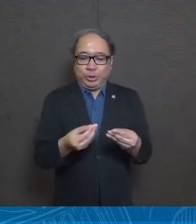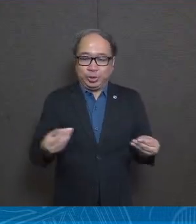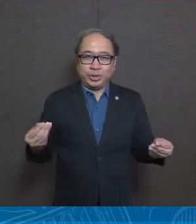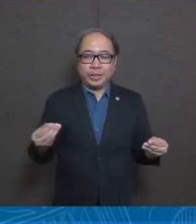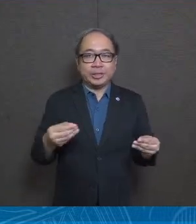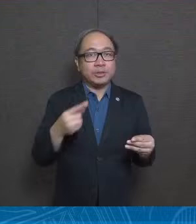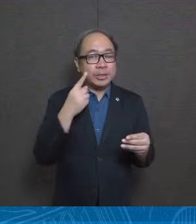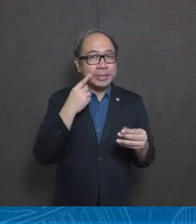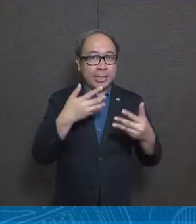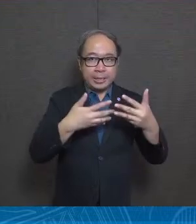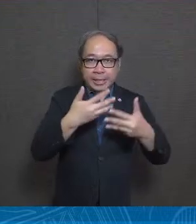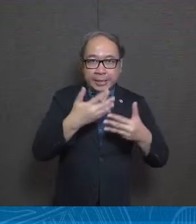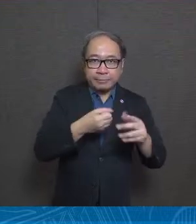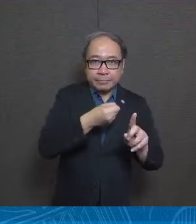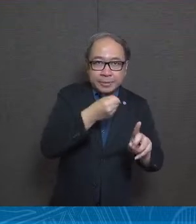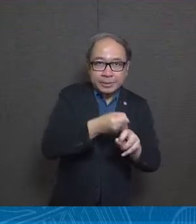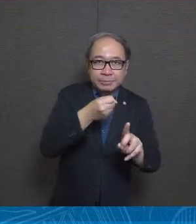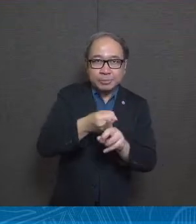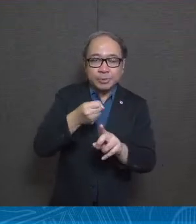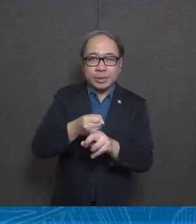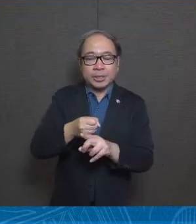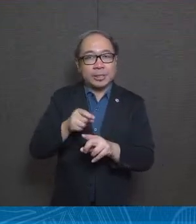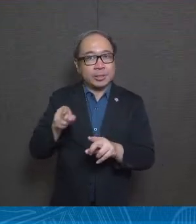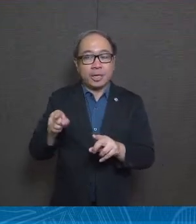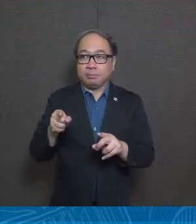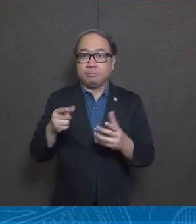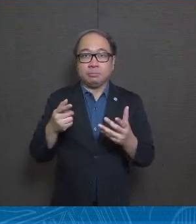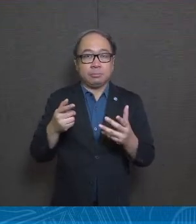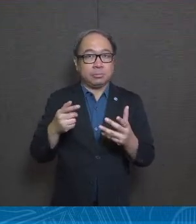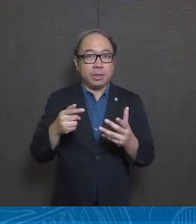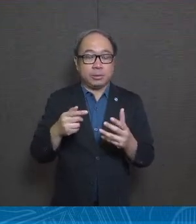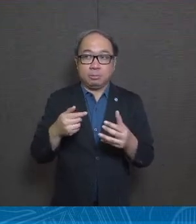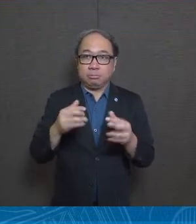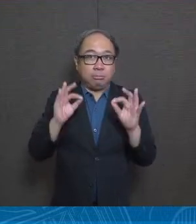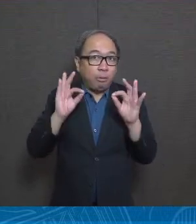data-driven, credibility, gathering data,